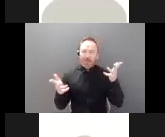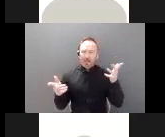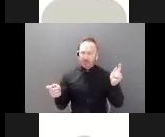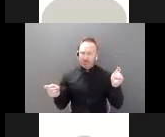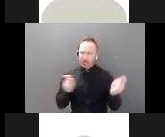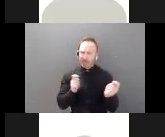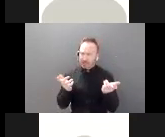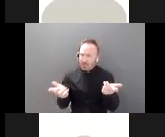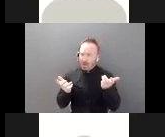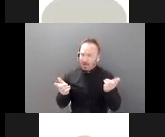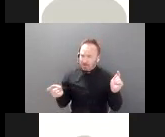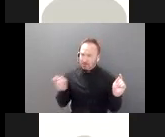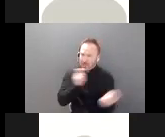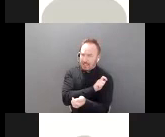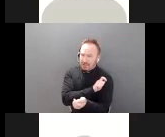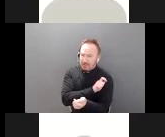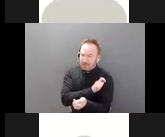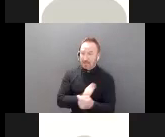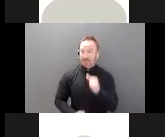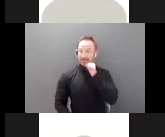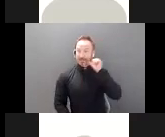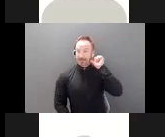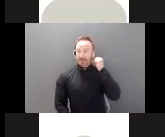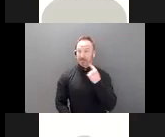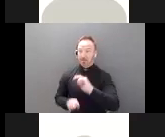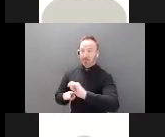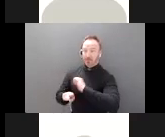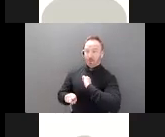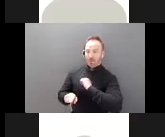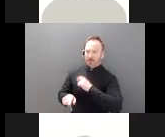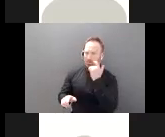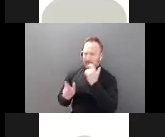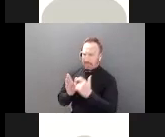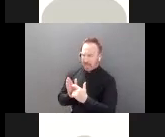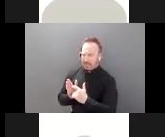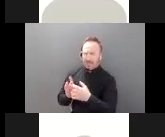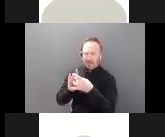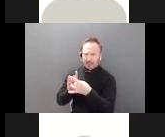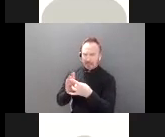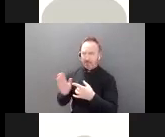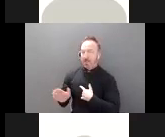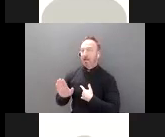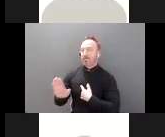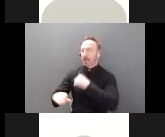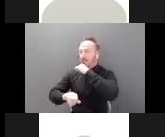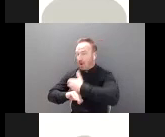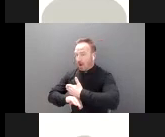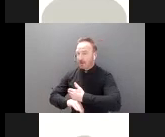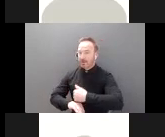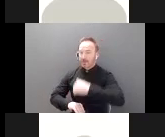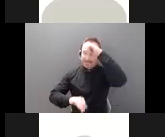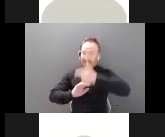and they recognized the relationship. They live with their daughter and son-in-law. They have grandchildren